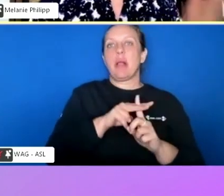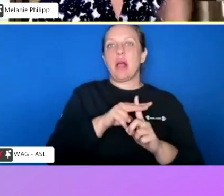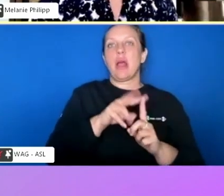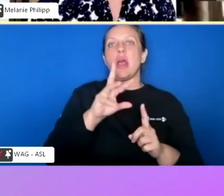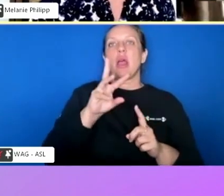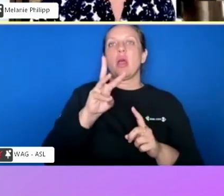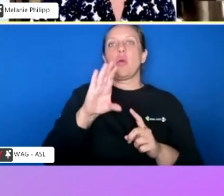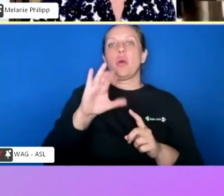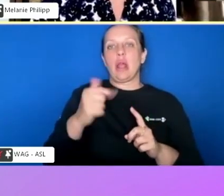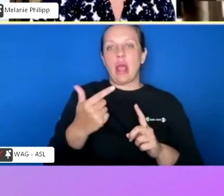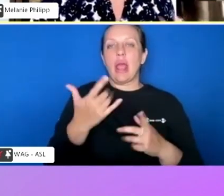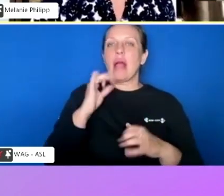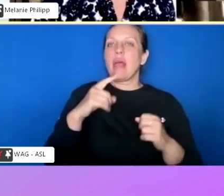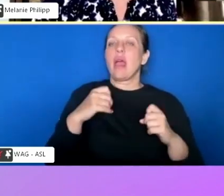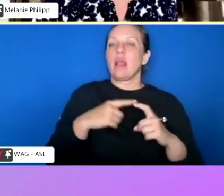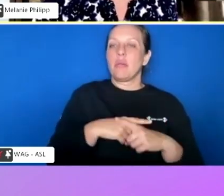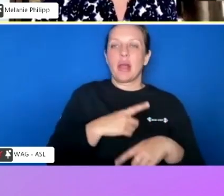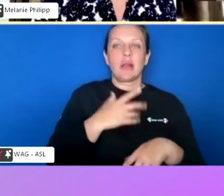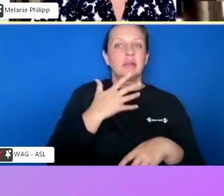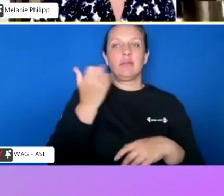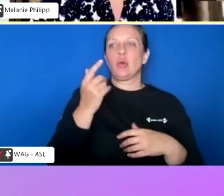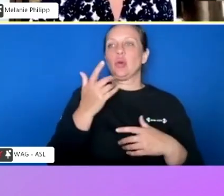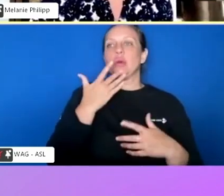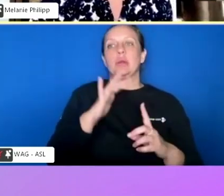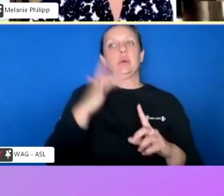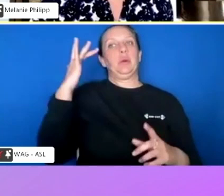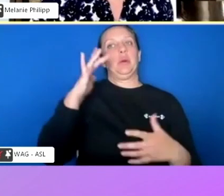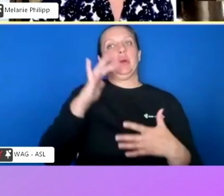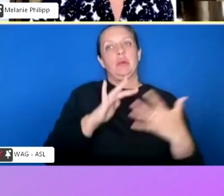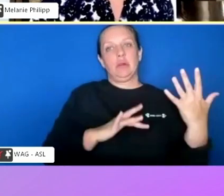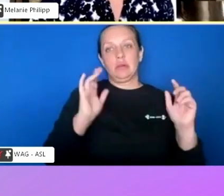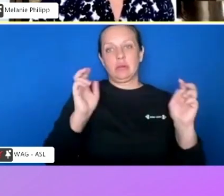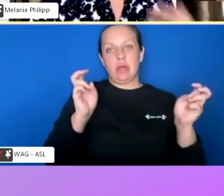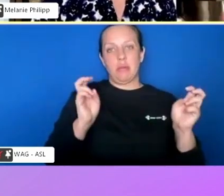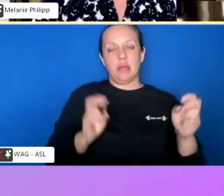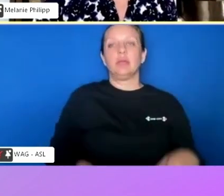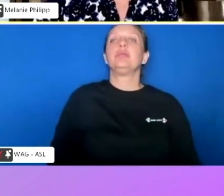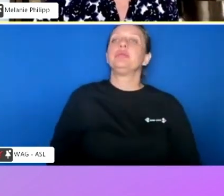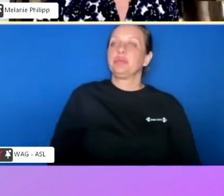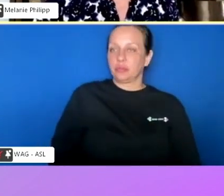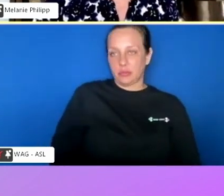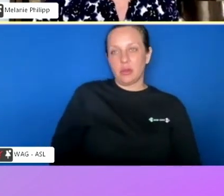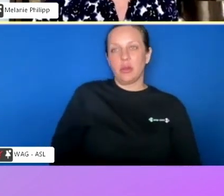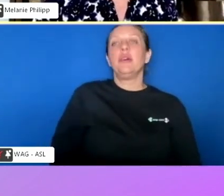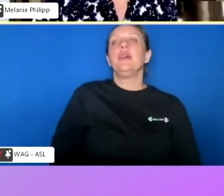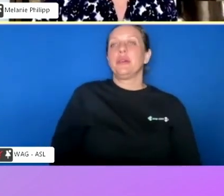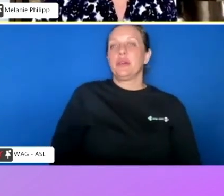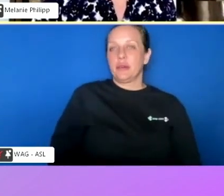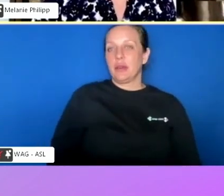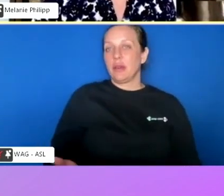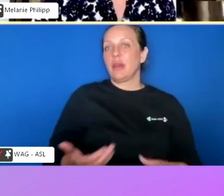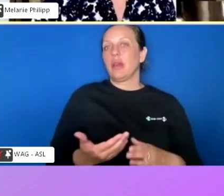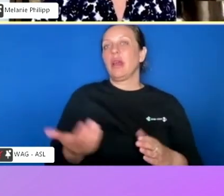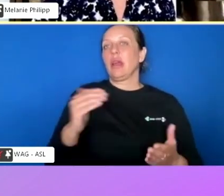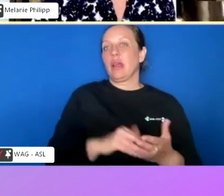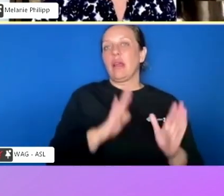that complexity leads us to a few hot topics with respect to WCAG 2.2. As I mentioned earlier, focus appearance is at